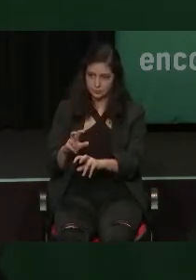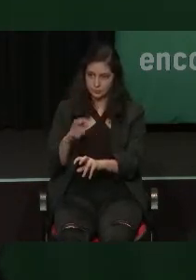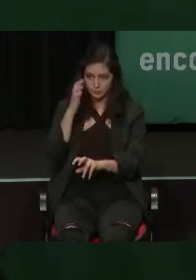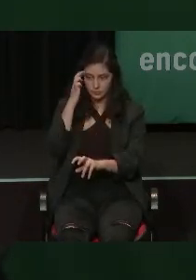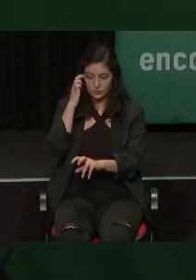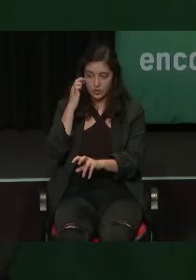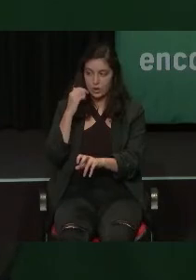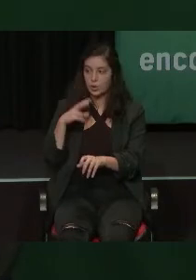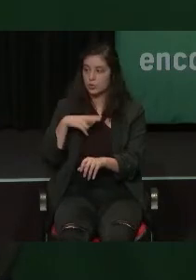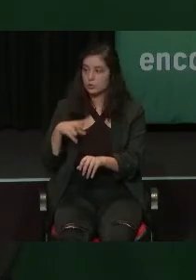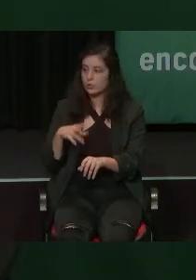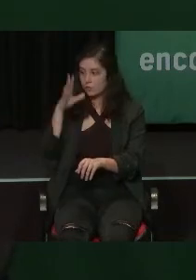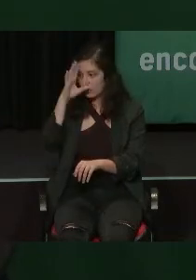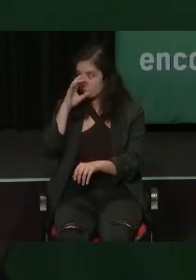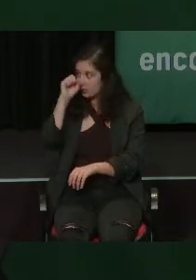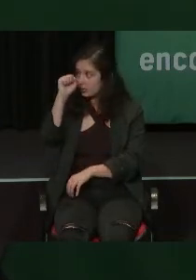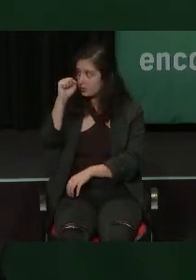the Portuguese government,